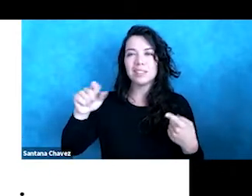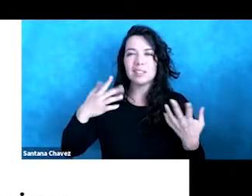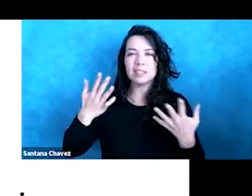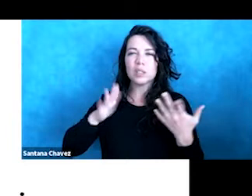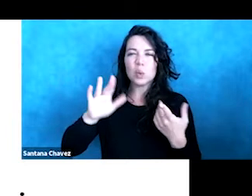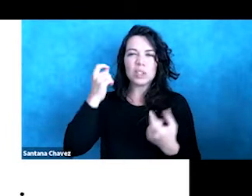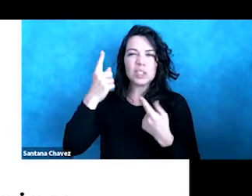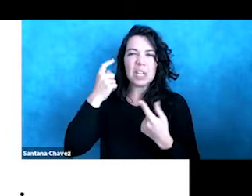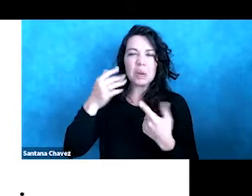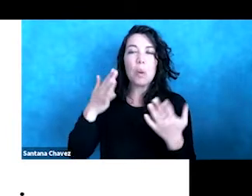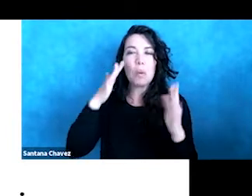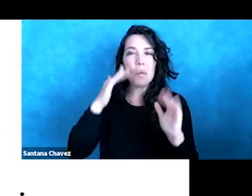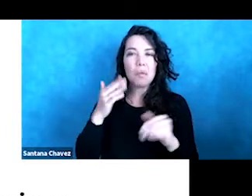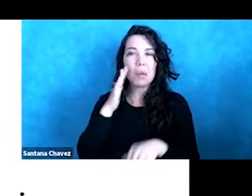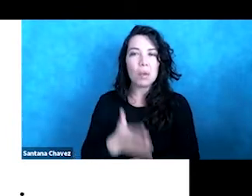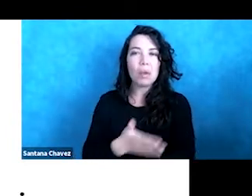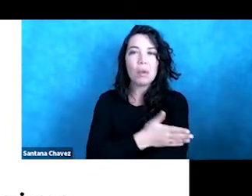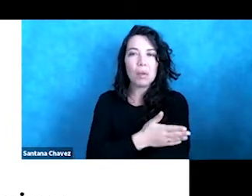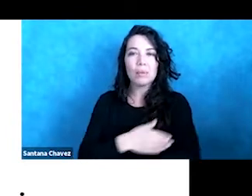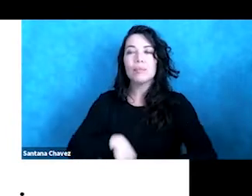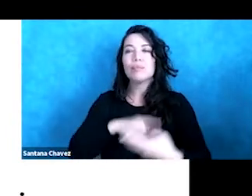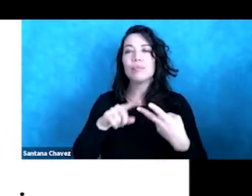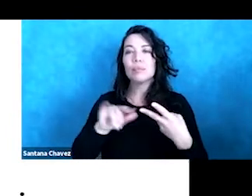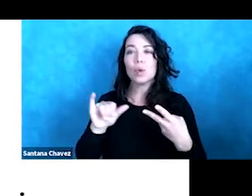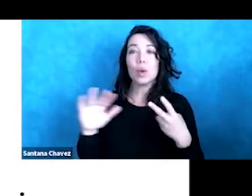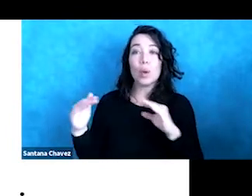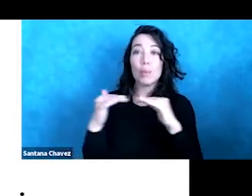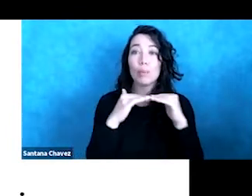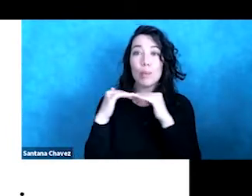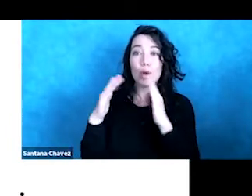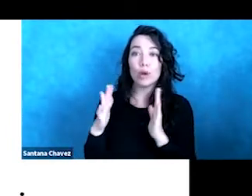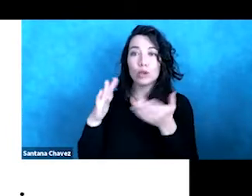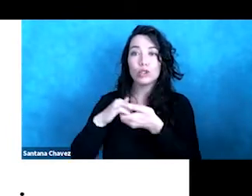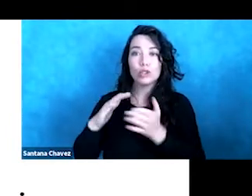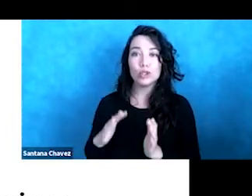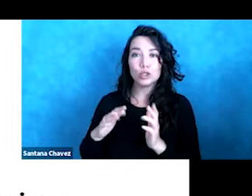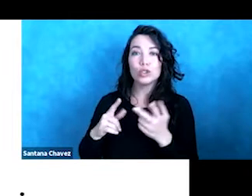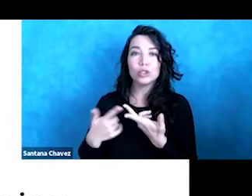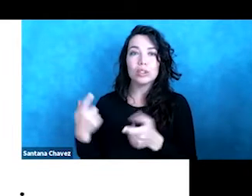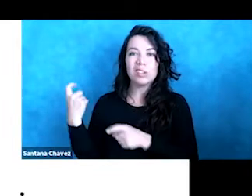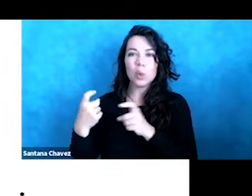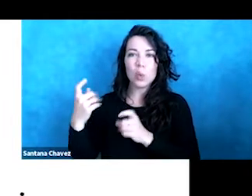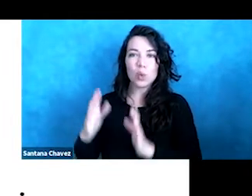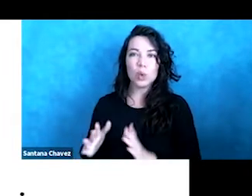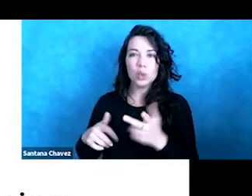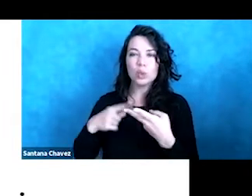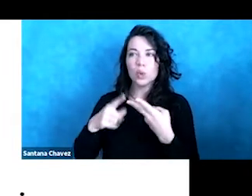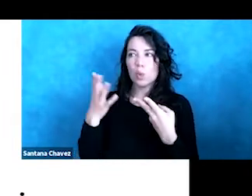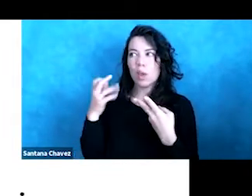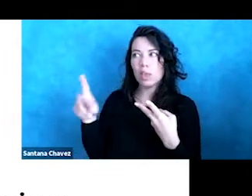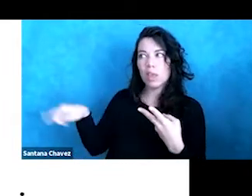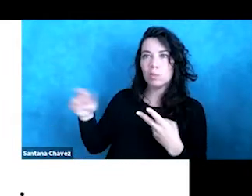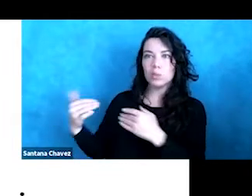It will help hold partners and donors accountable to the same standards of programming. So you're using the same terminology, the same